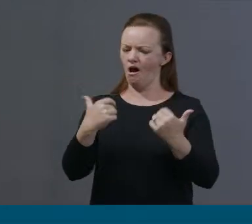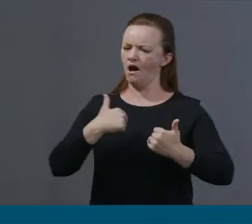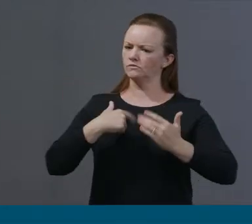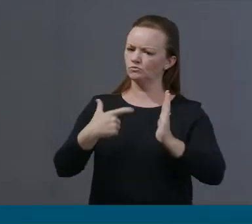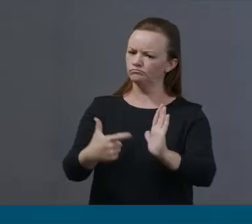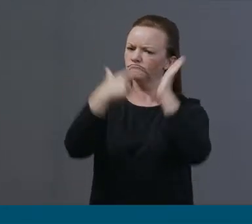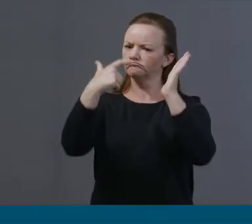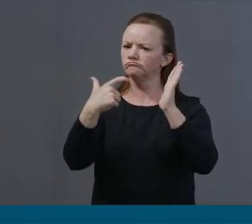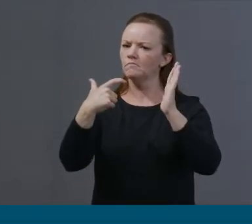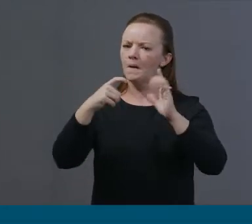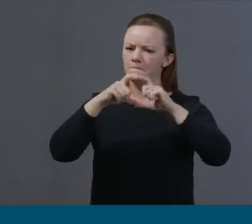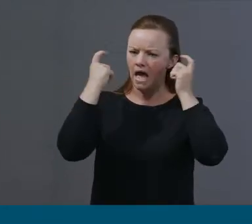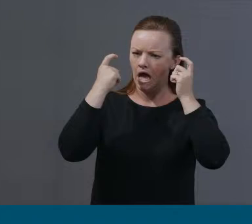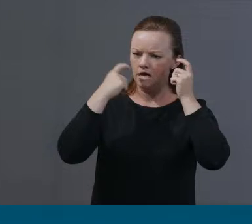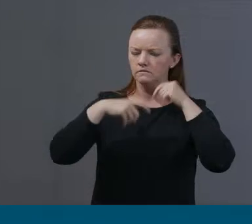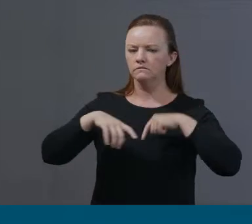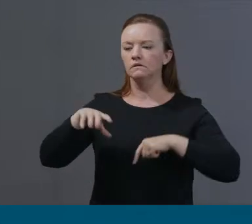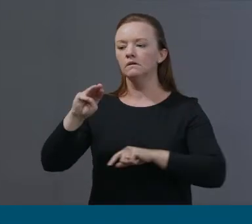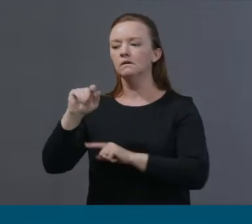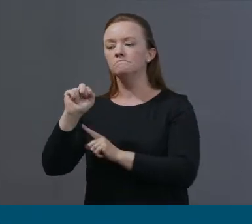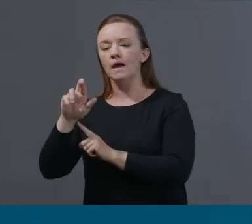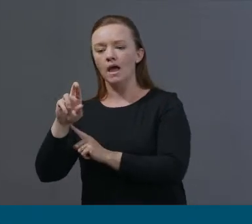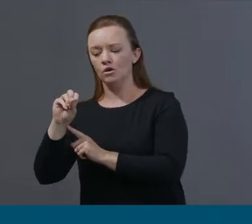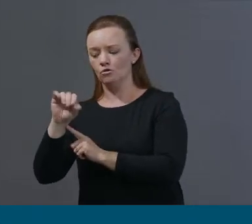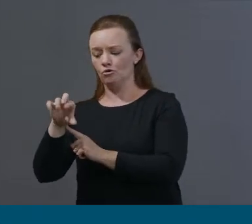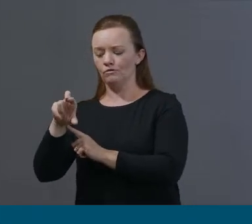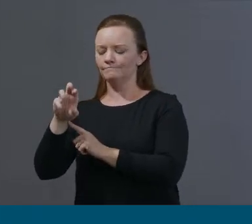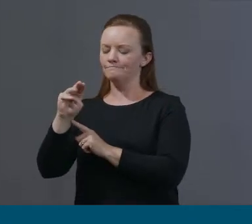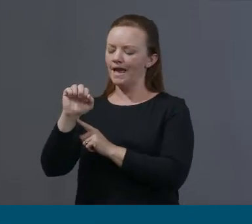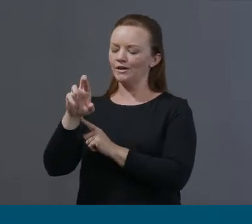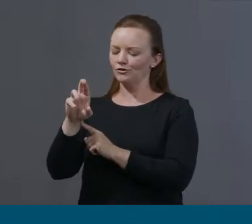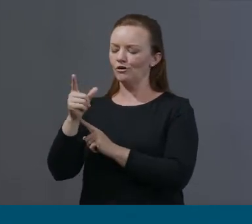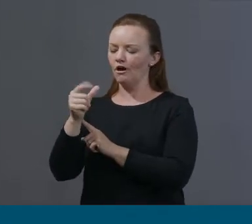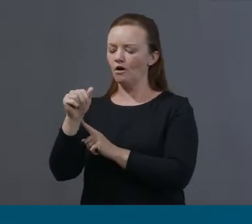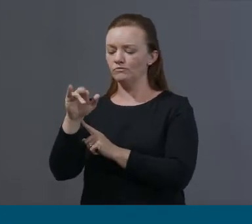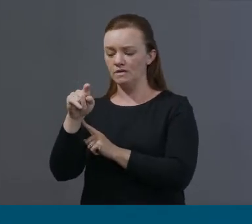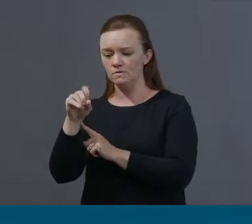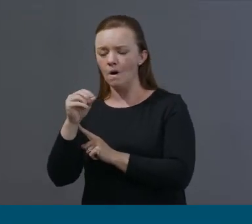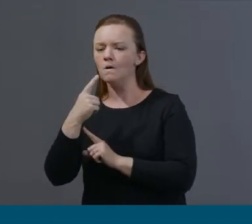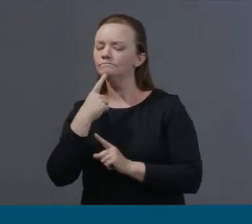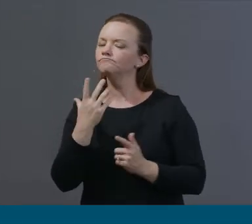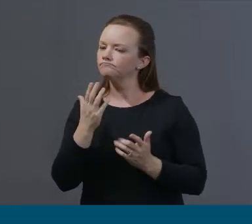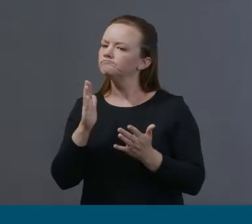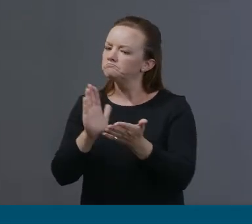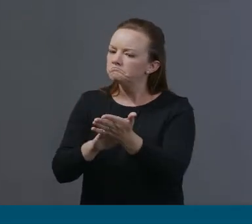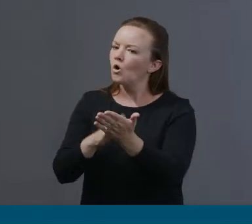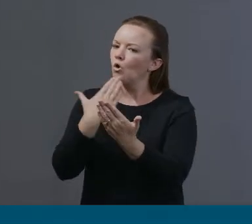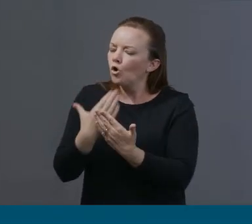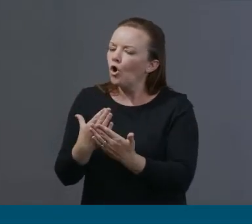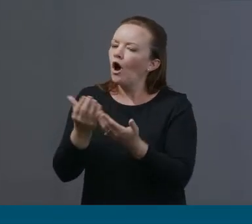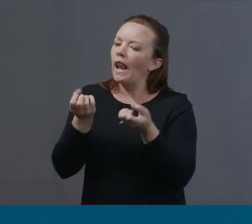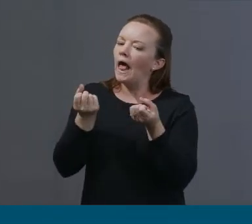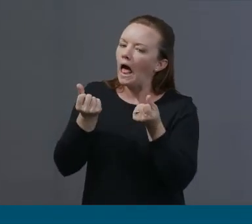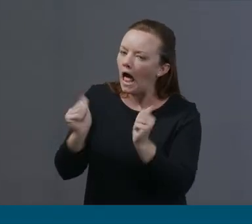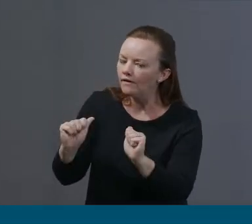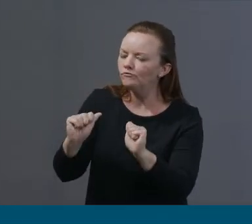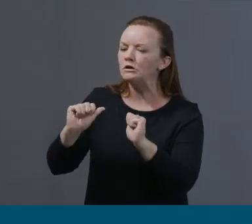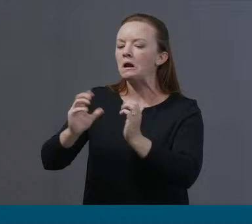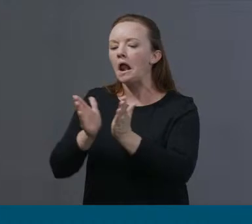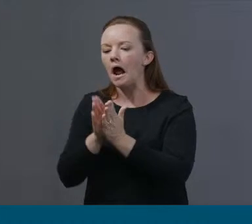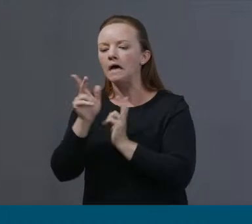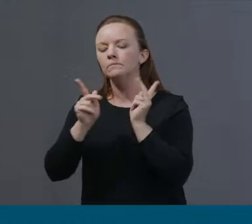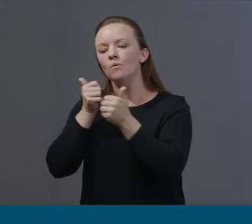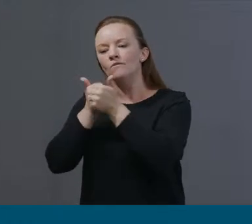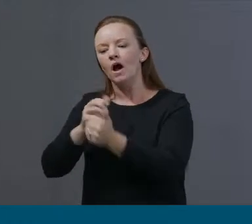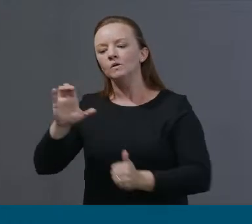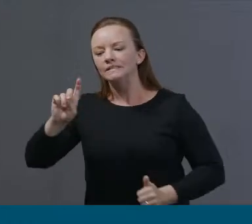said, "We applaud your efforts to encourage people to follow the CDC guidelines, but we see that in our community, the message is